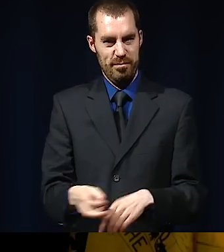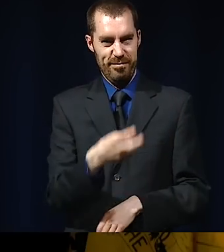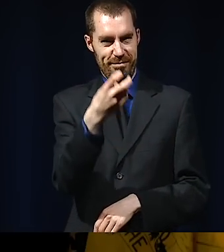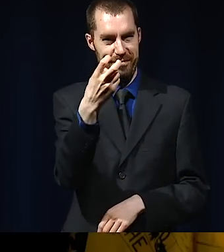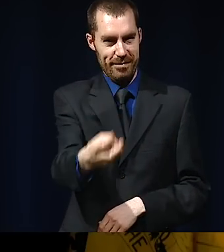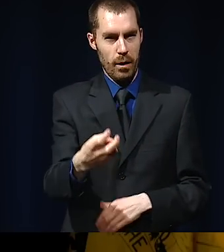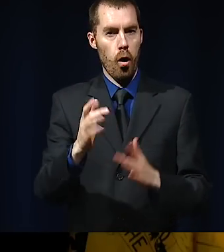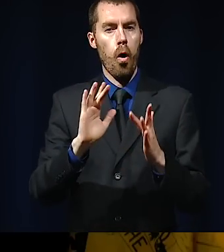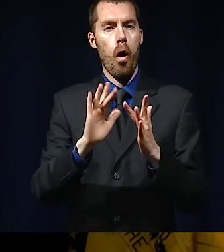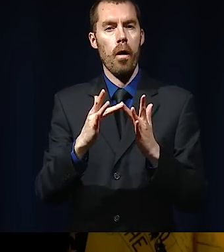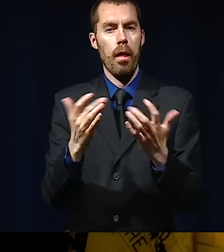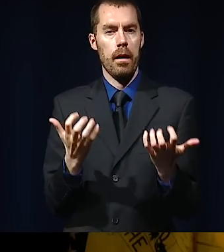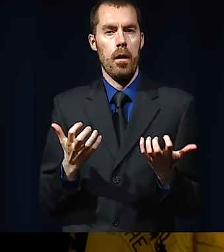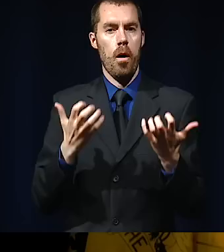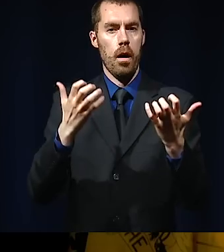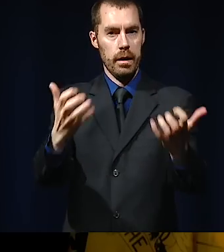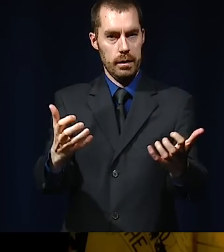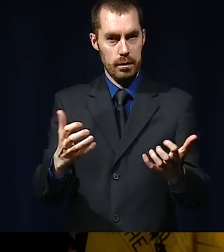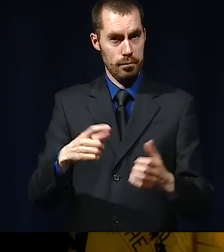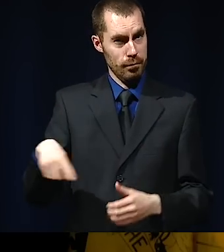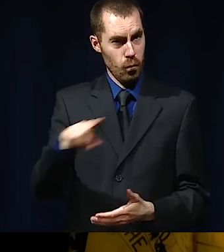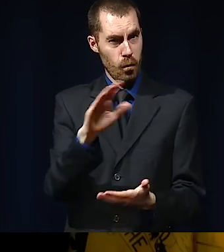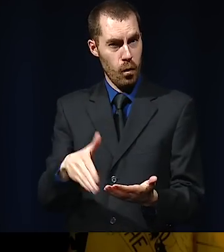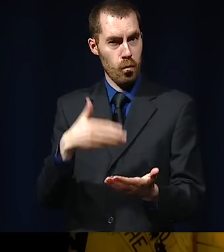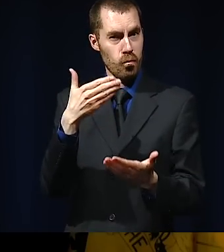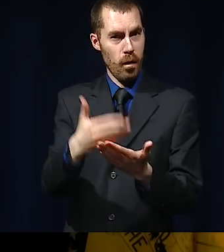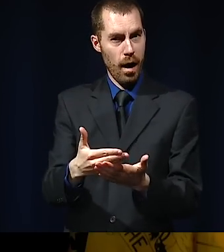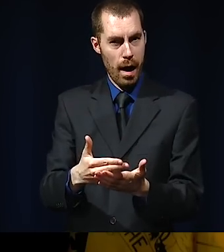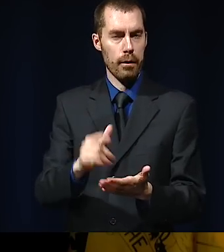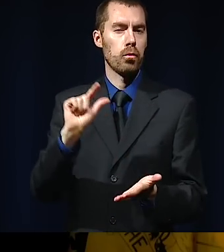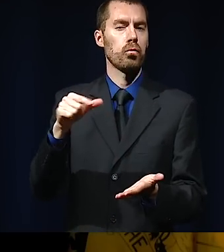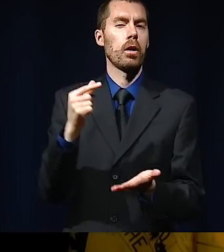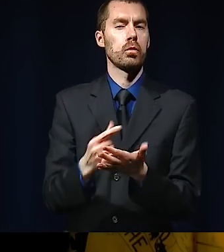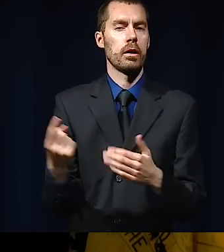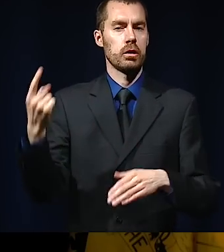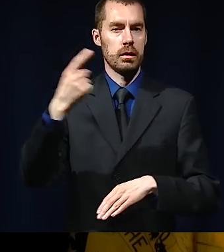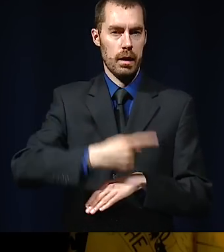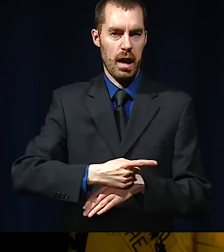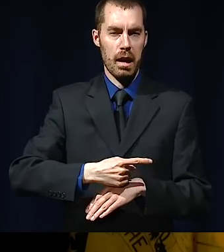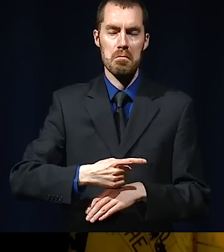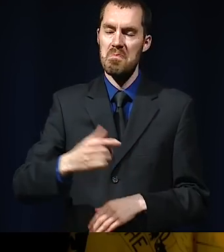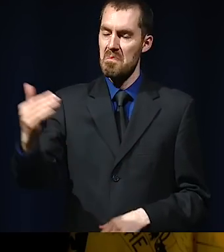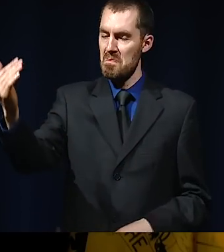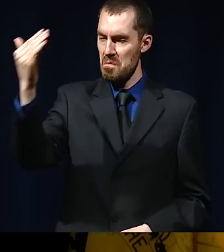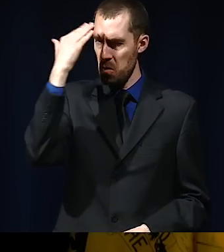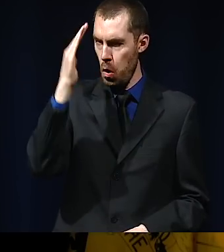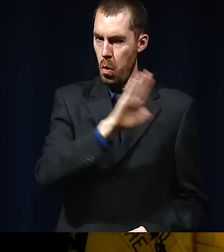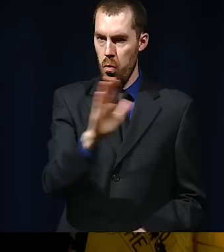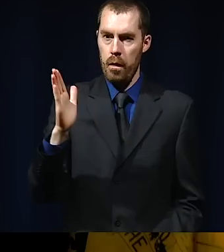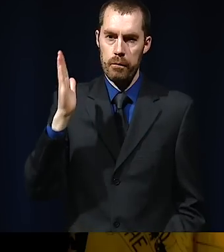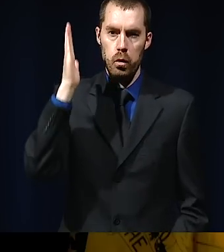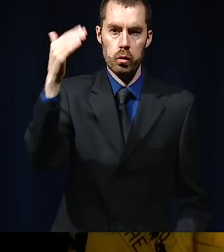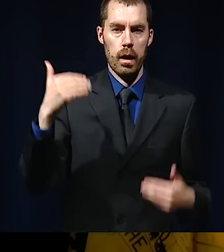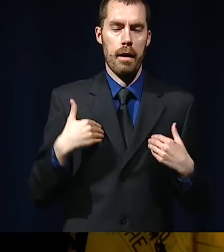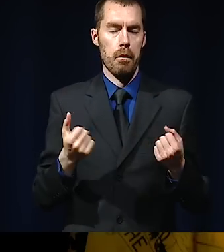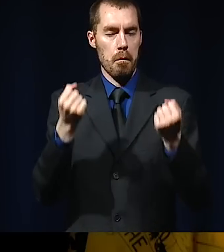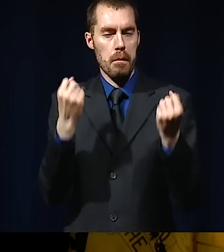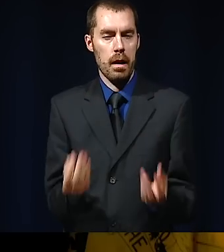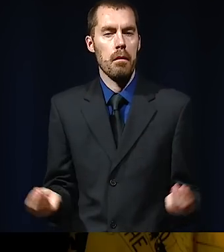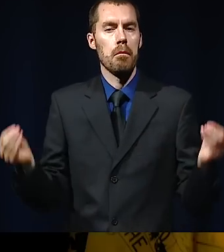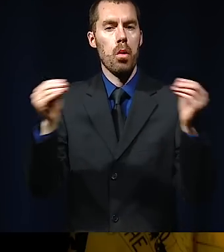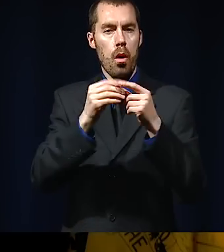me. You've made it to commencement day, and I'm certain your future will contain many more achievements